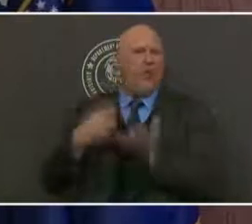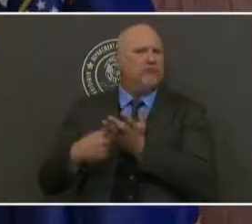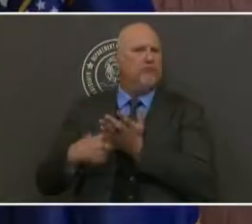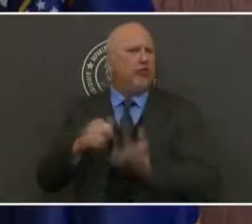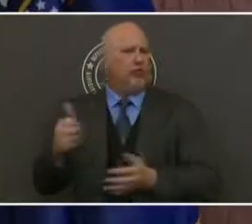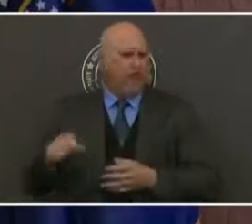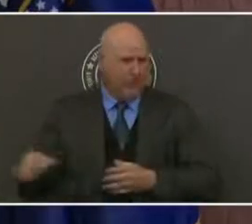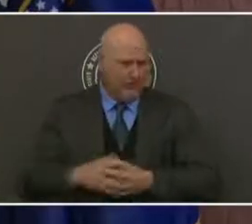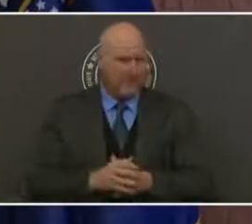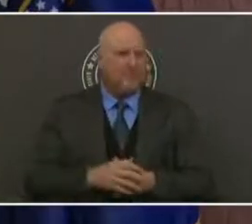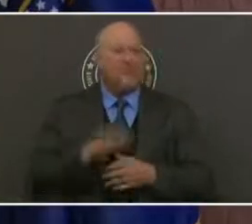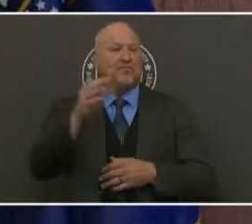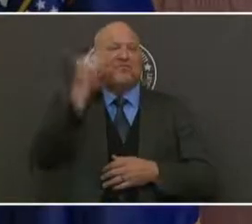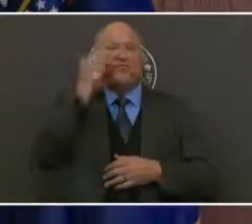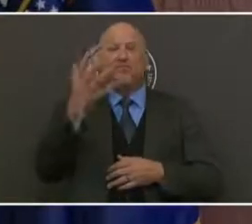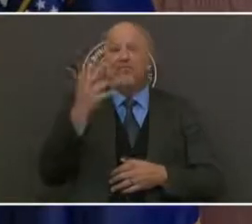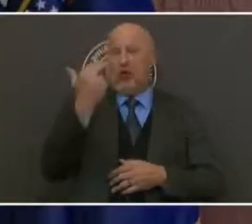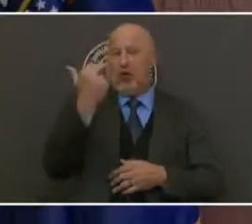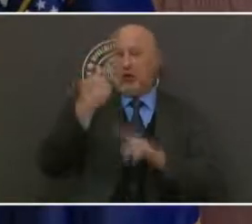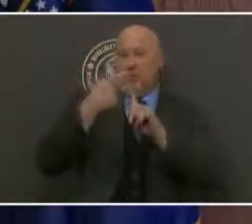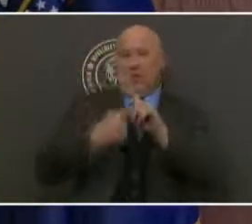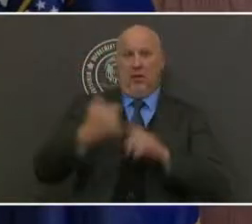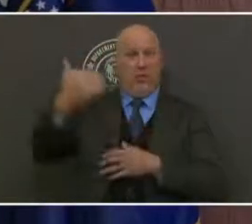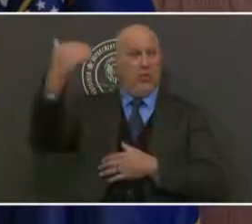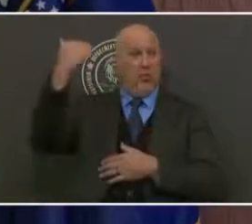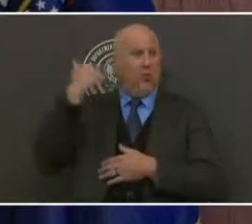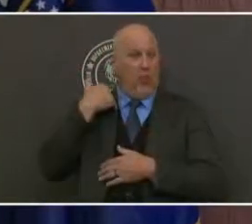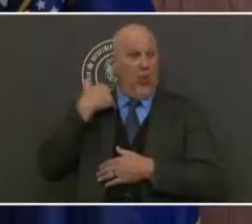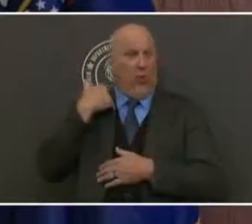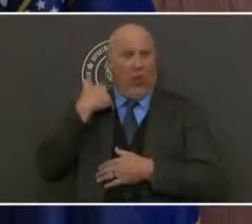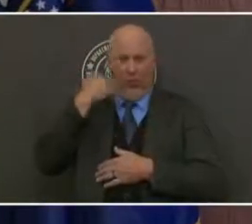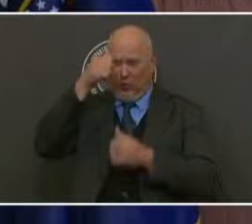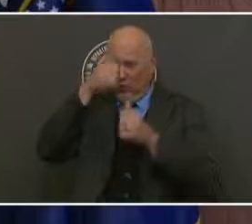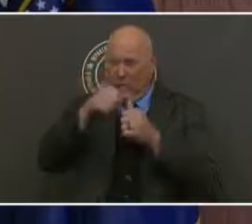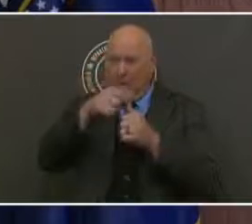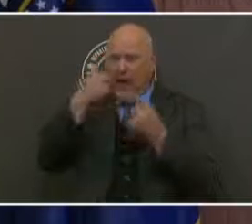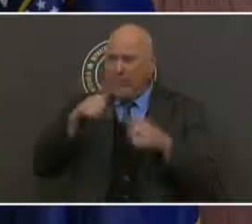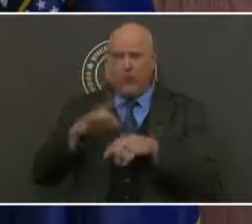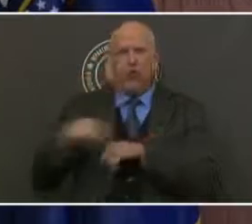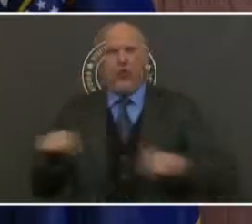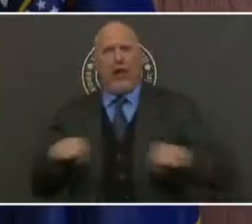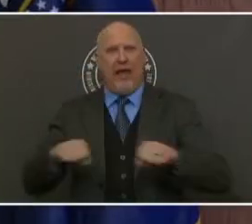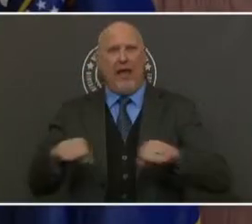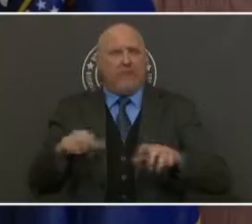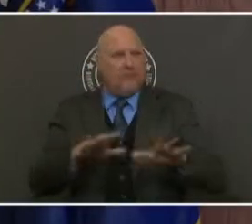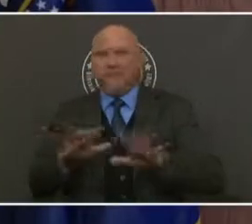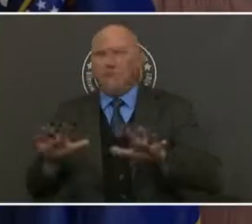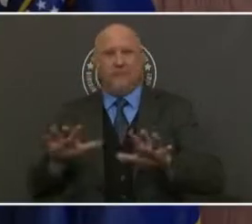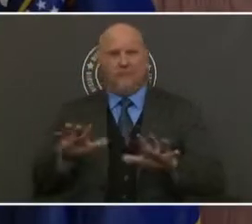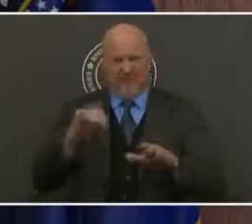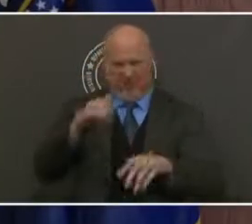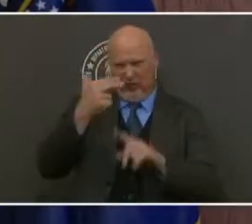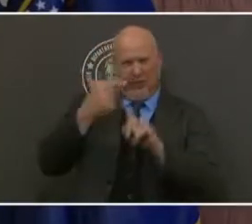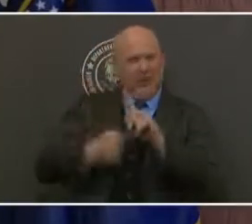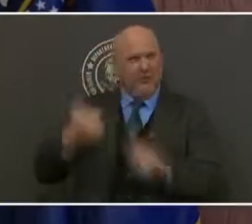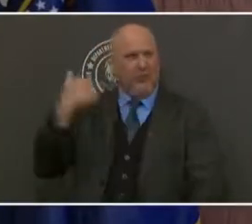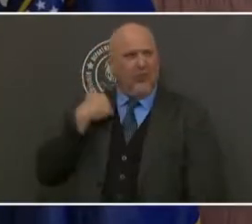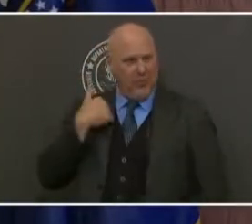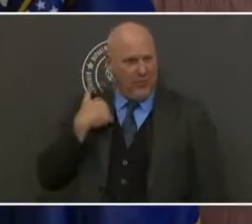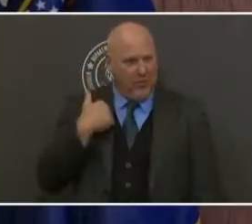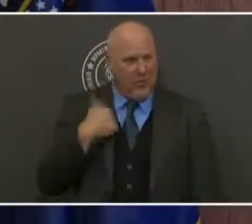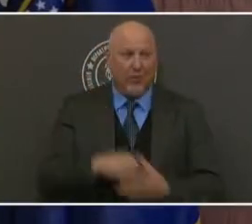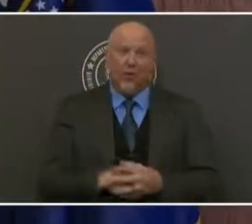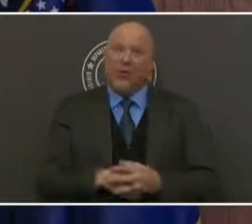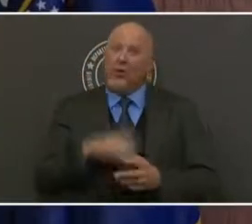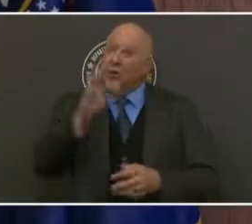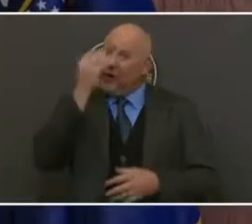reminded that Utah is also earthquake country, and preparedness works, and this year is no different.